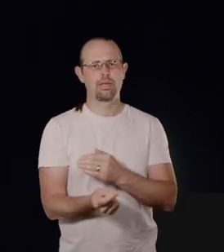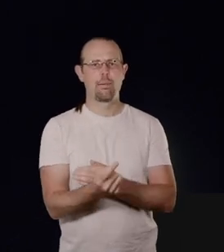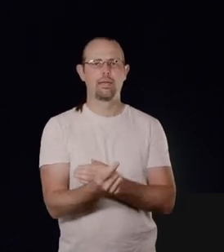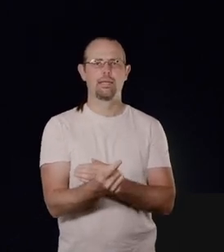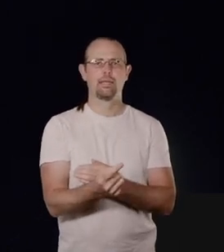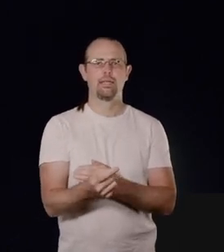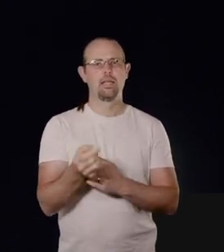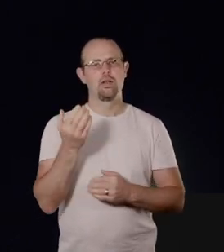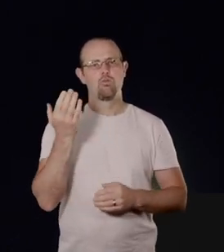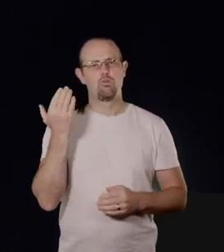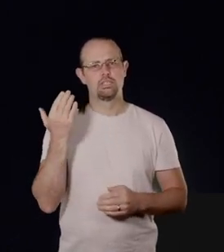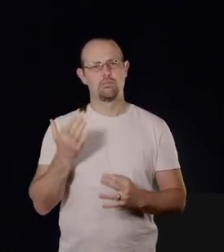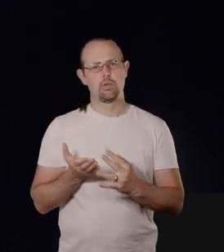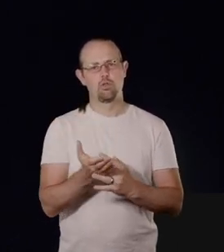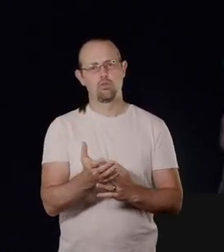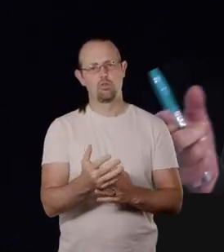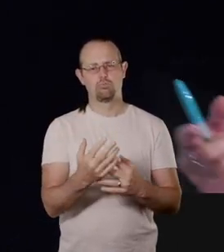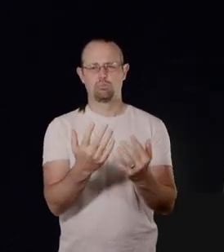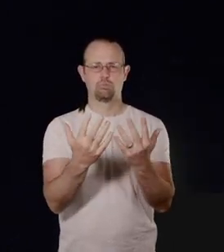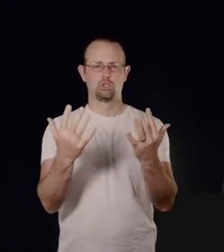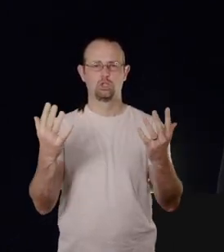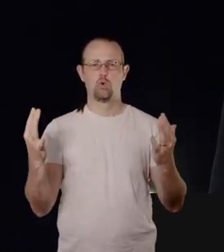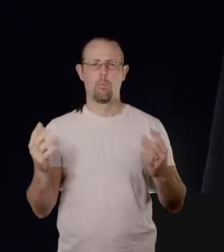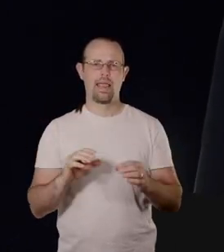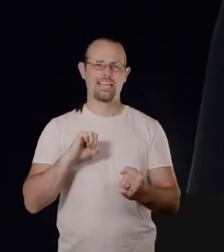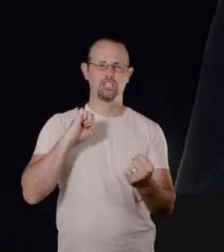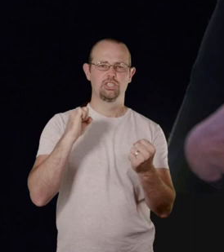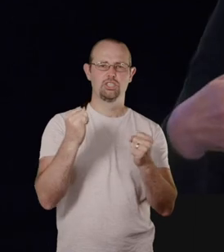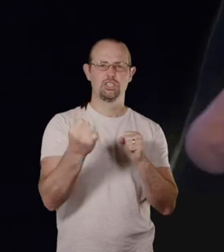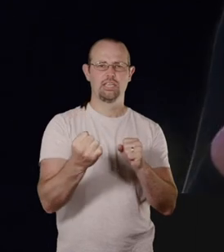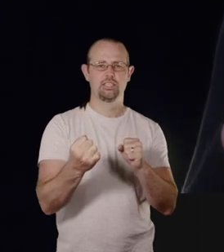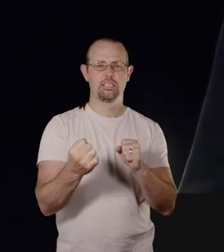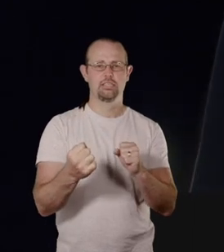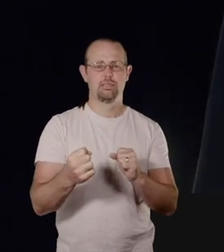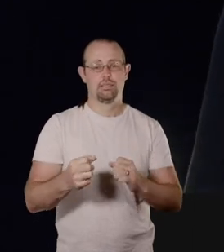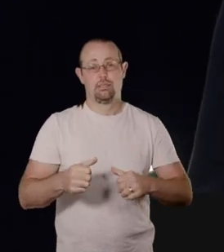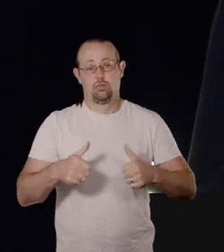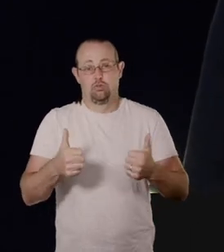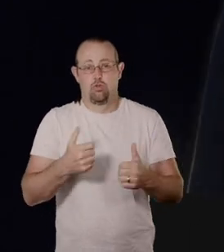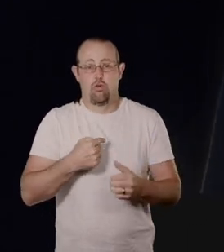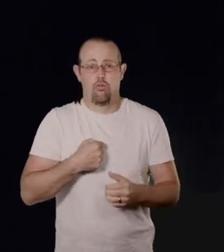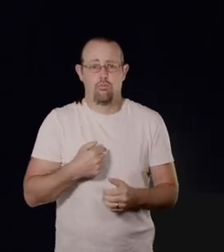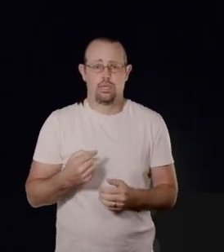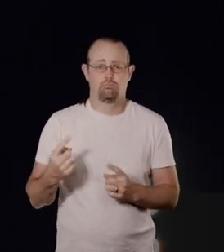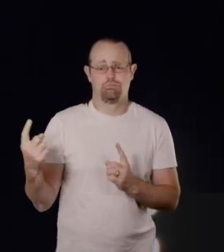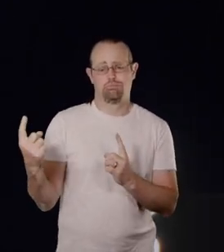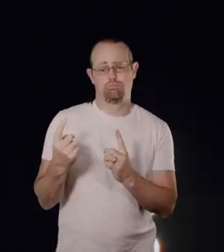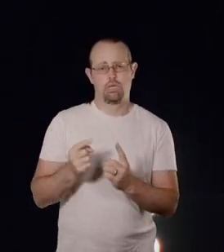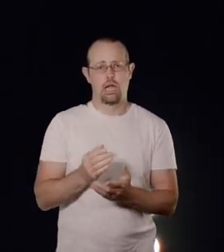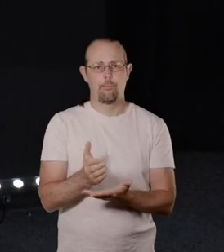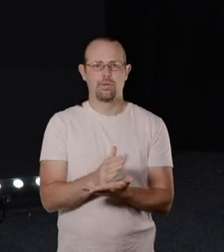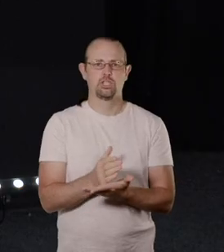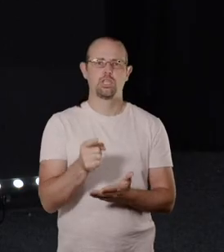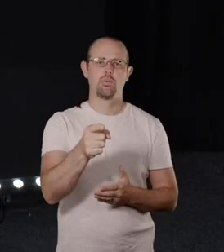Recently, we've been through so many changes, and it's a privilege for me to come and share with you today. And my topic is faith, not